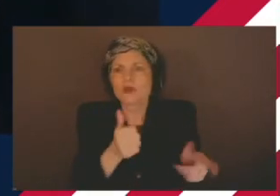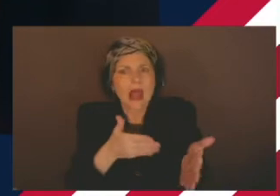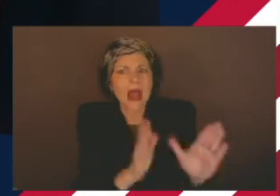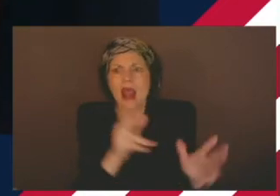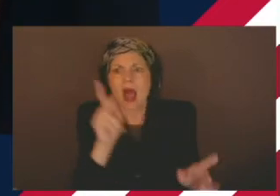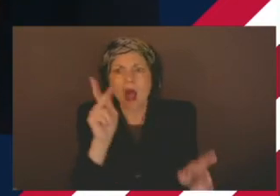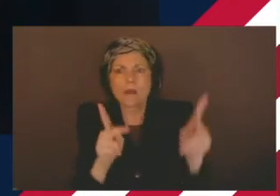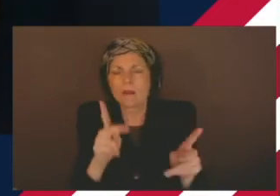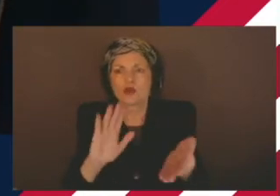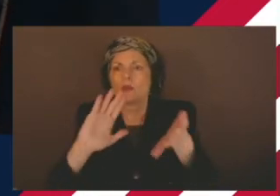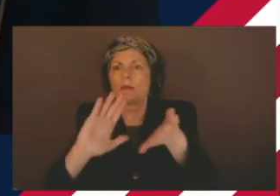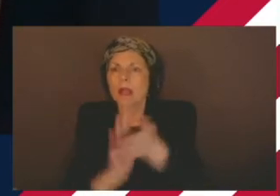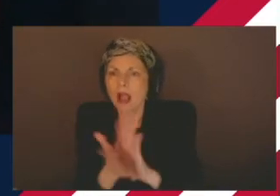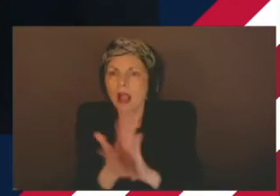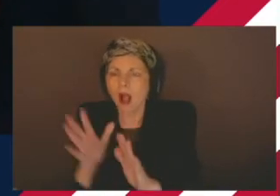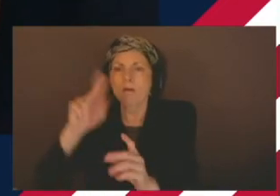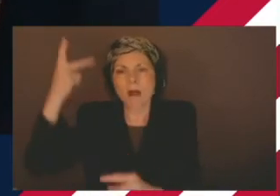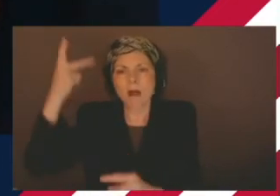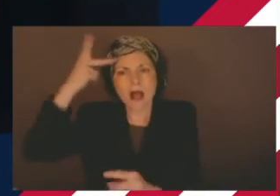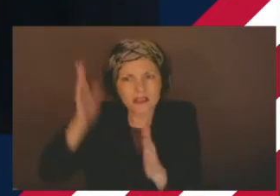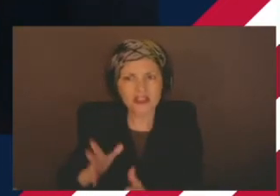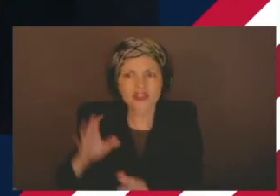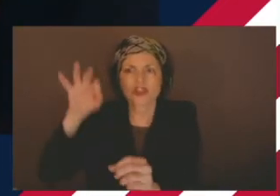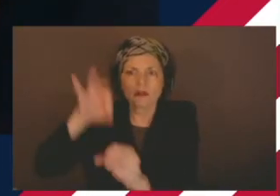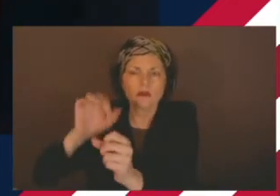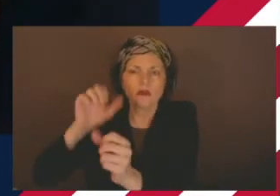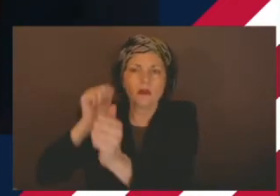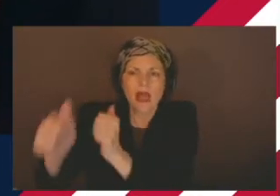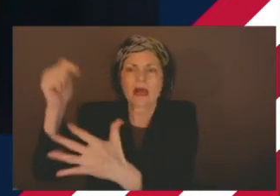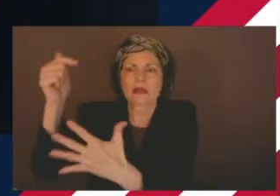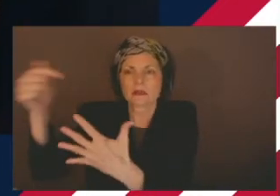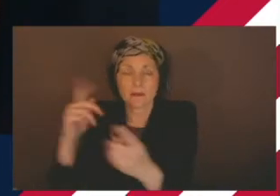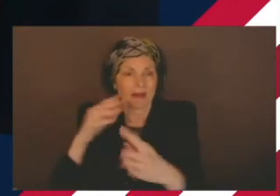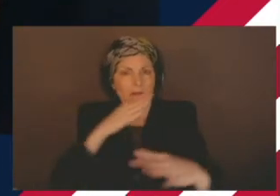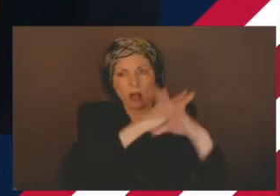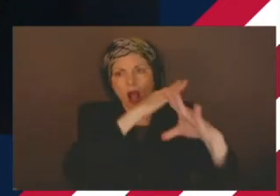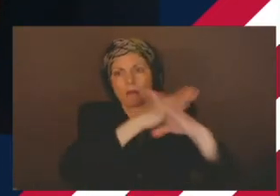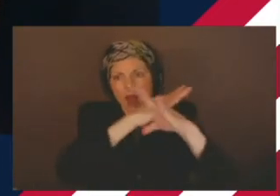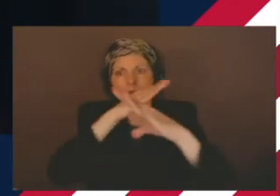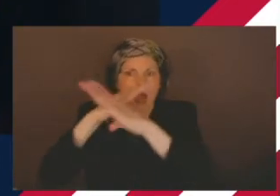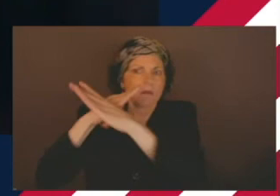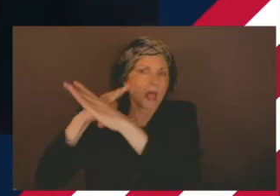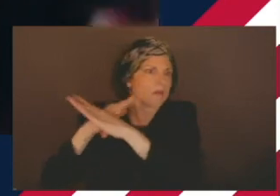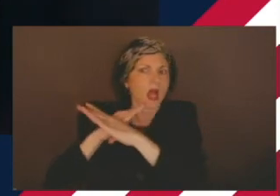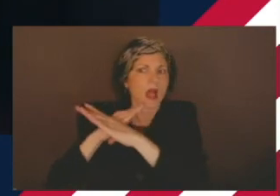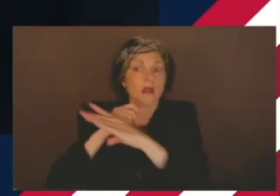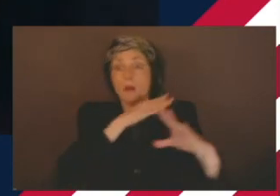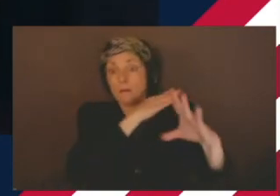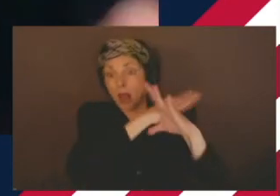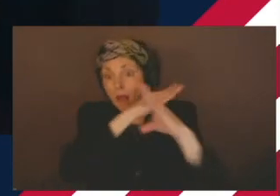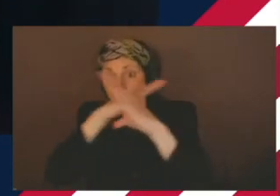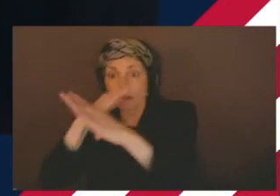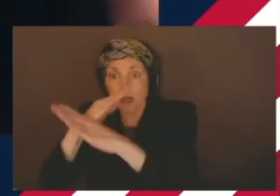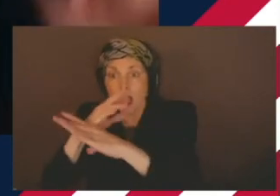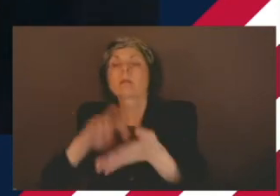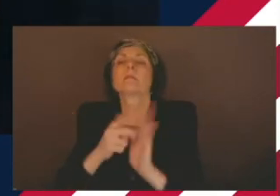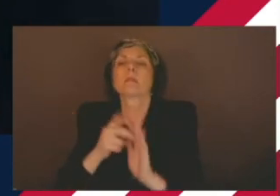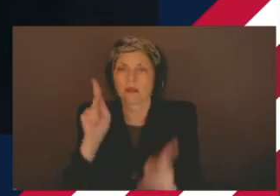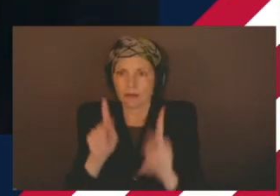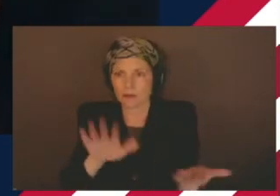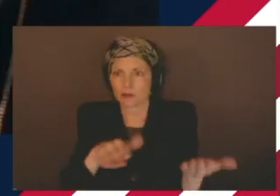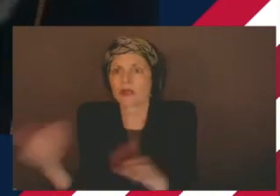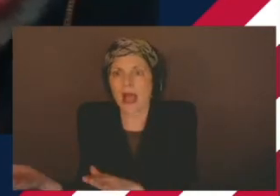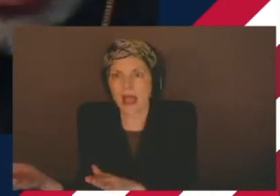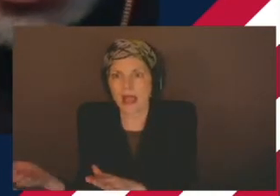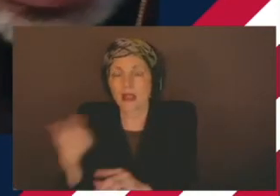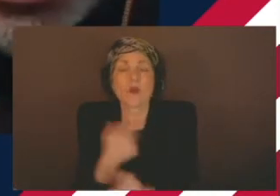elected, they pass policies that block health care, block living wages, and when those things are blocked, people die. We must say, America, death